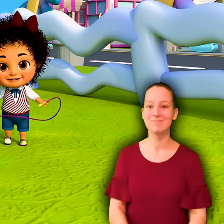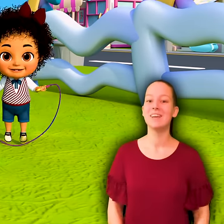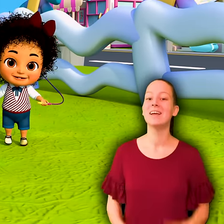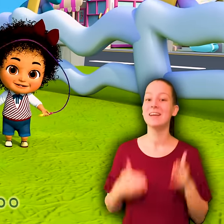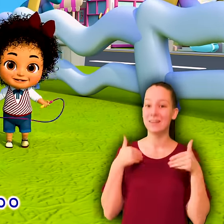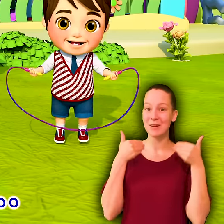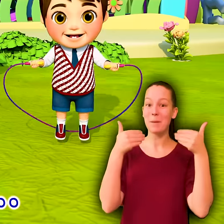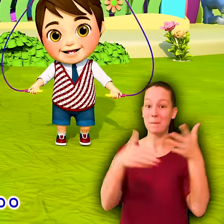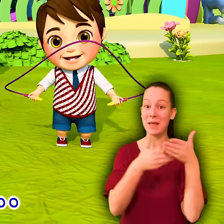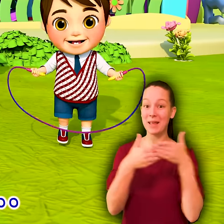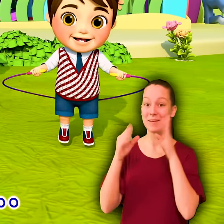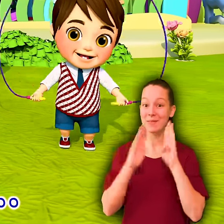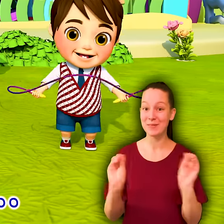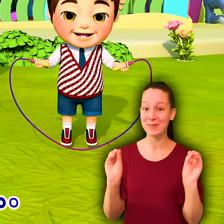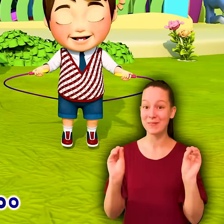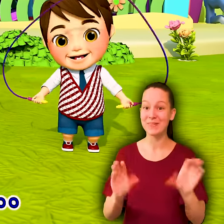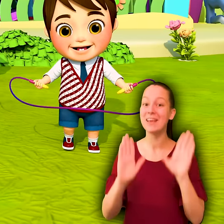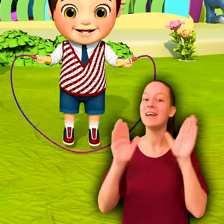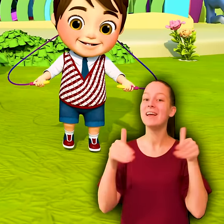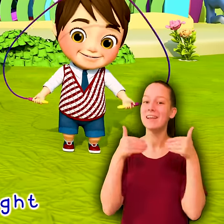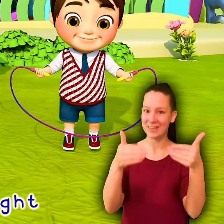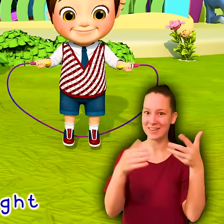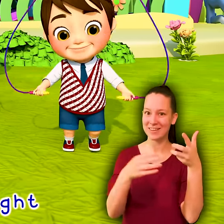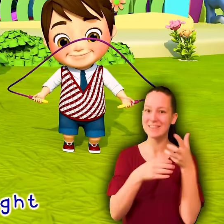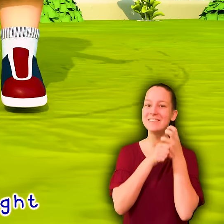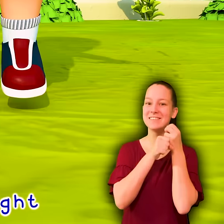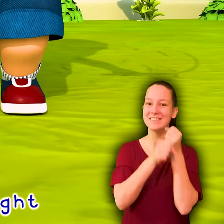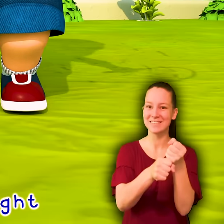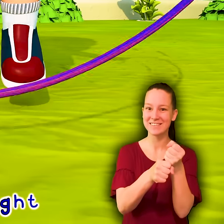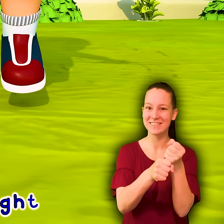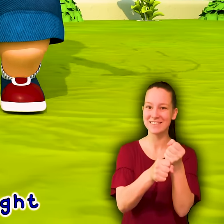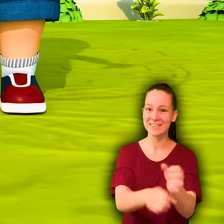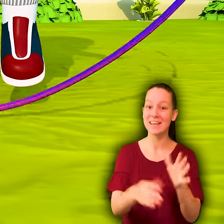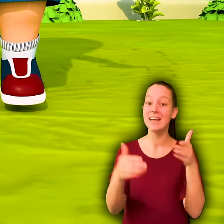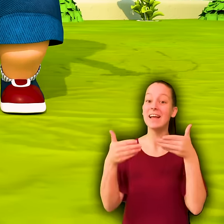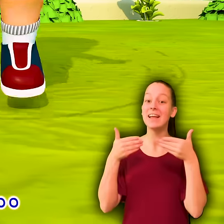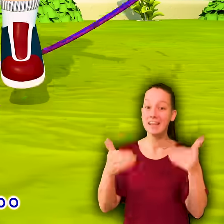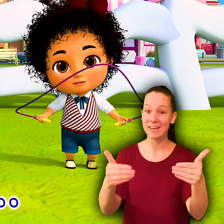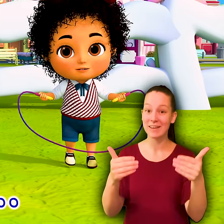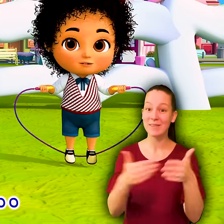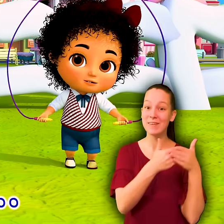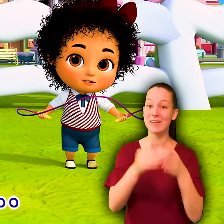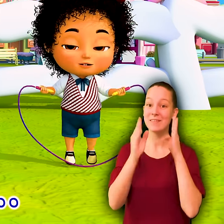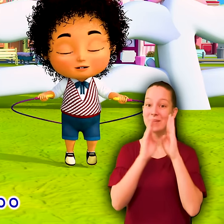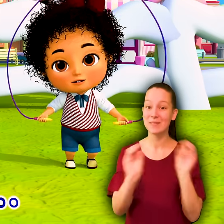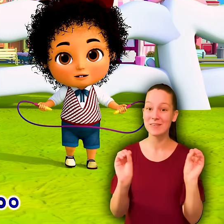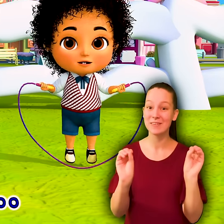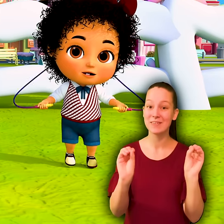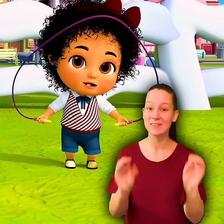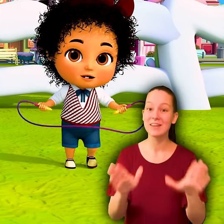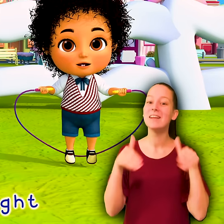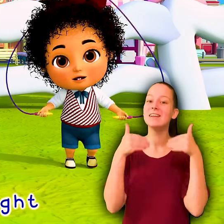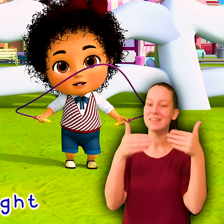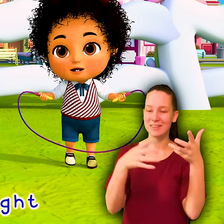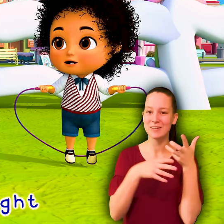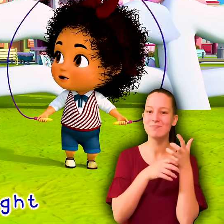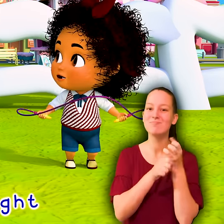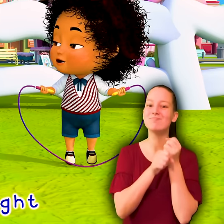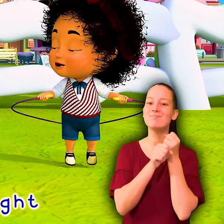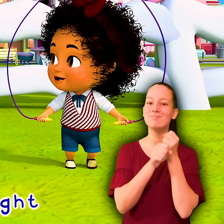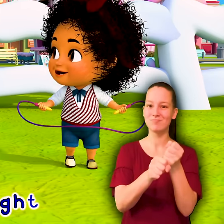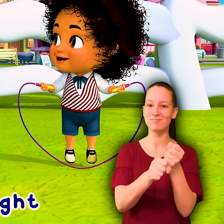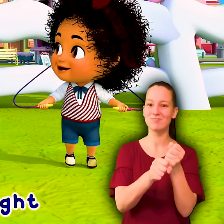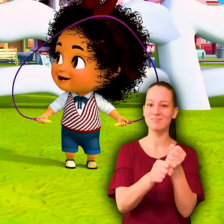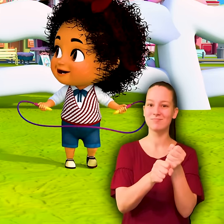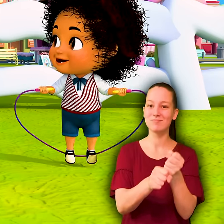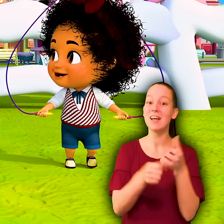tight here we go baby blue here we go hold on tight here we go baby boo here we